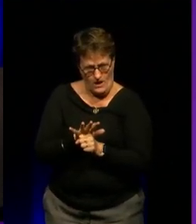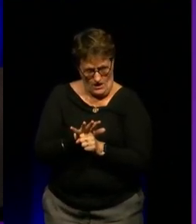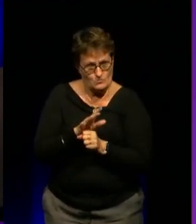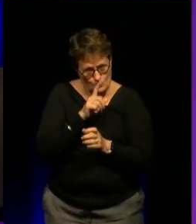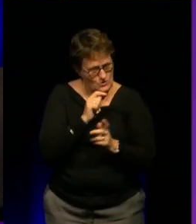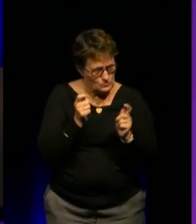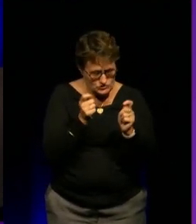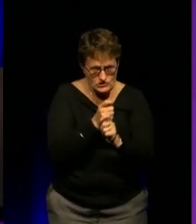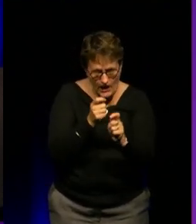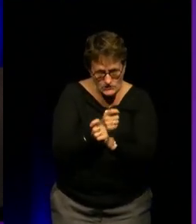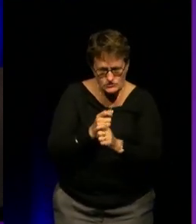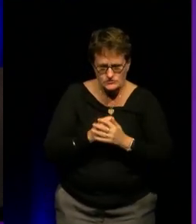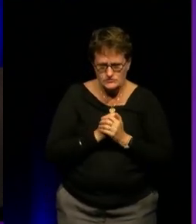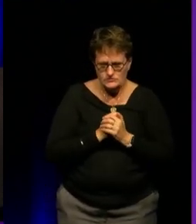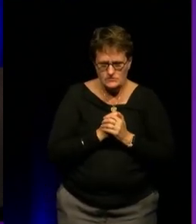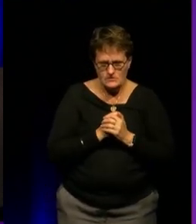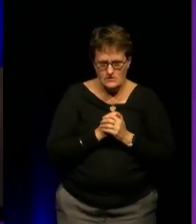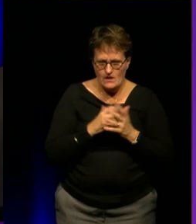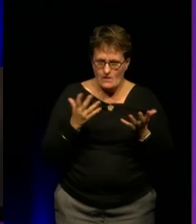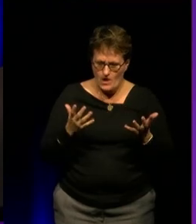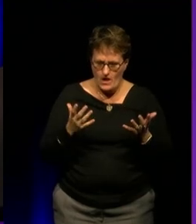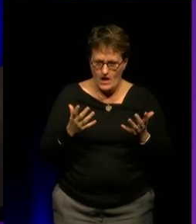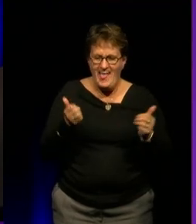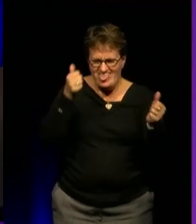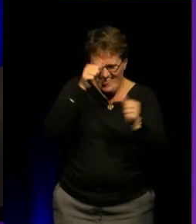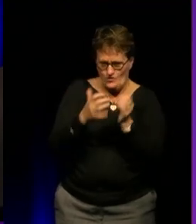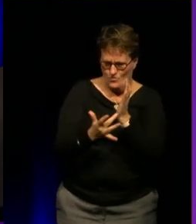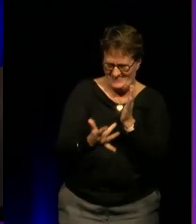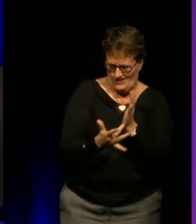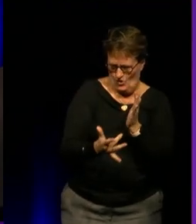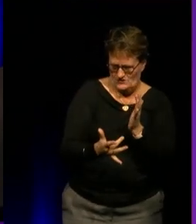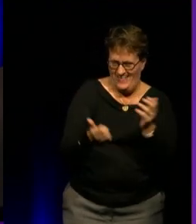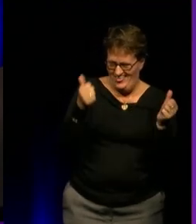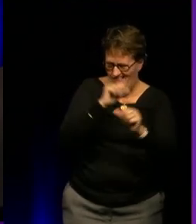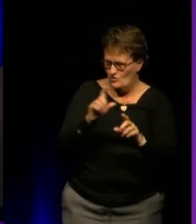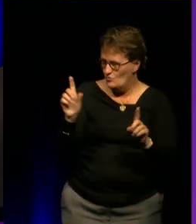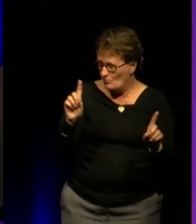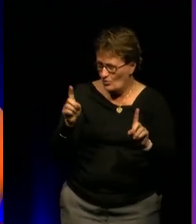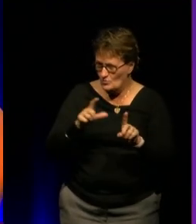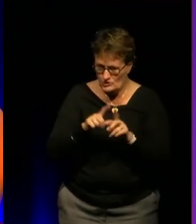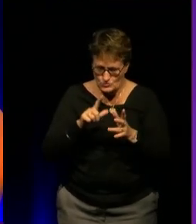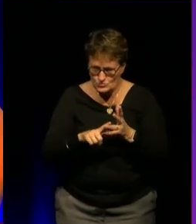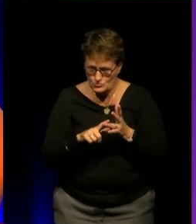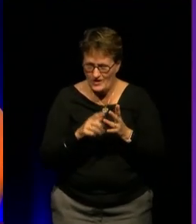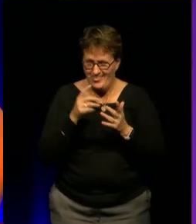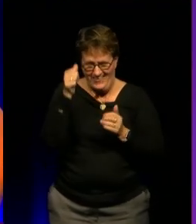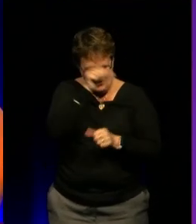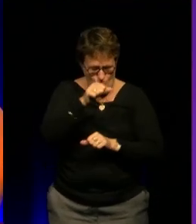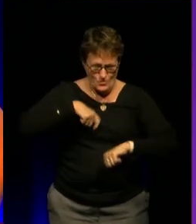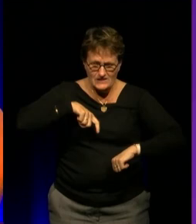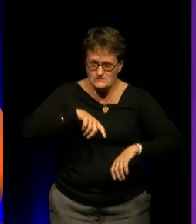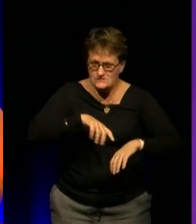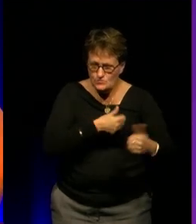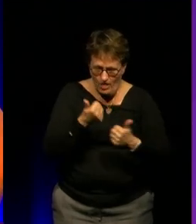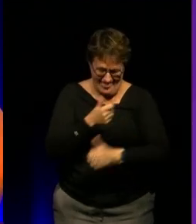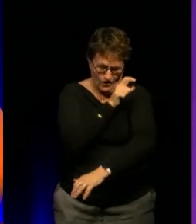that, they understood the technology. They knew us, they knew what we were doing, they knew our tech, they knew its advantages. But they had